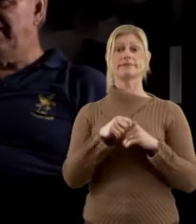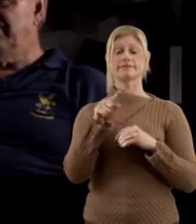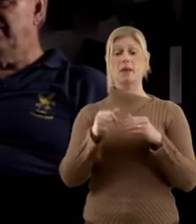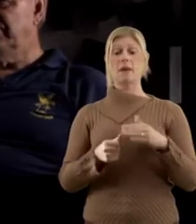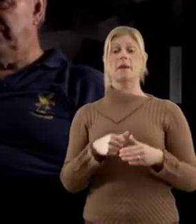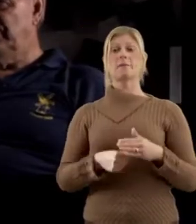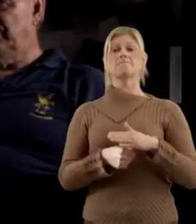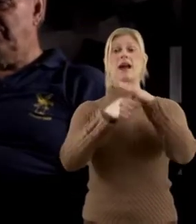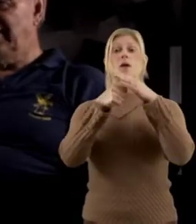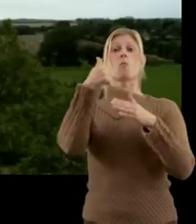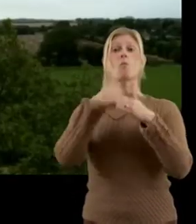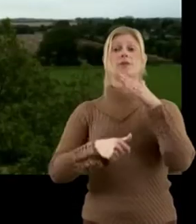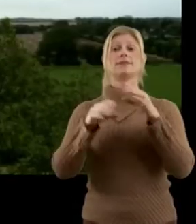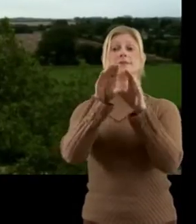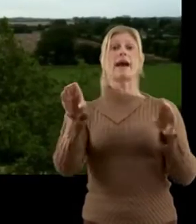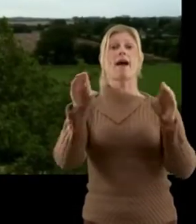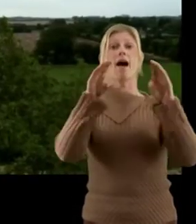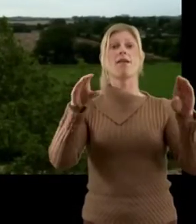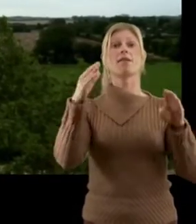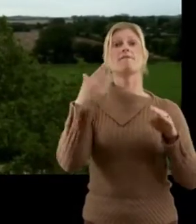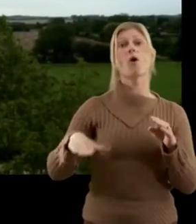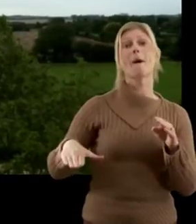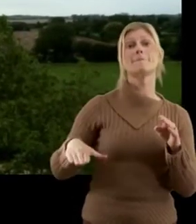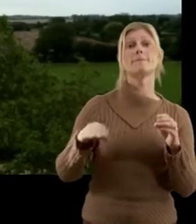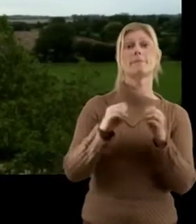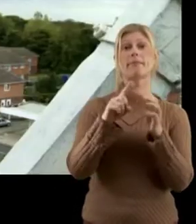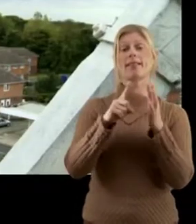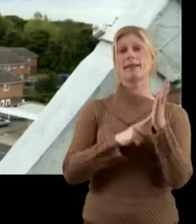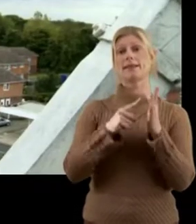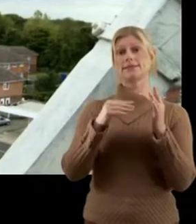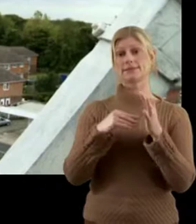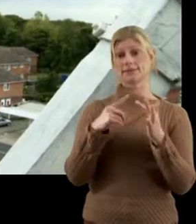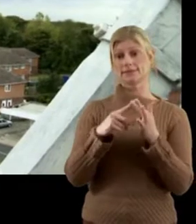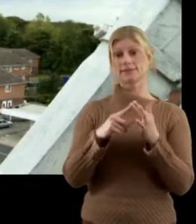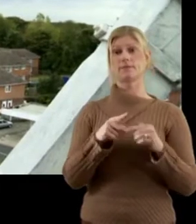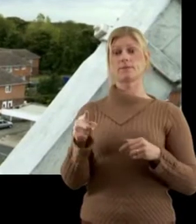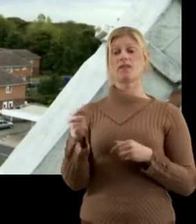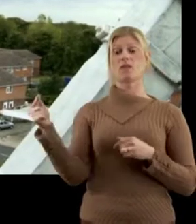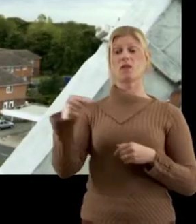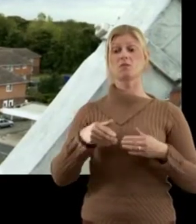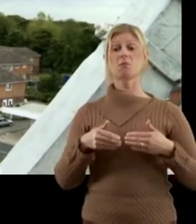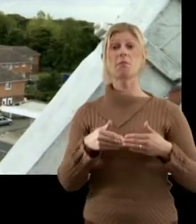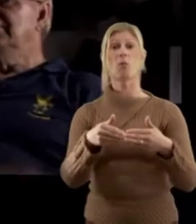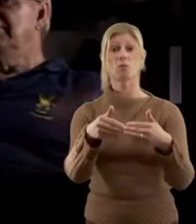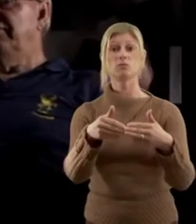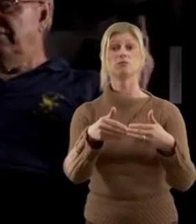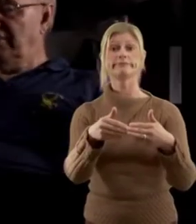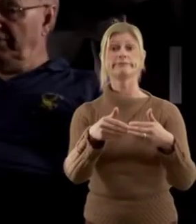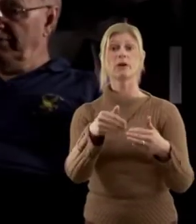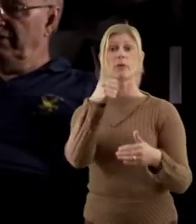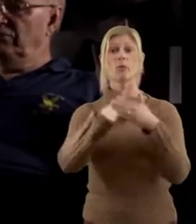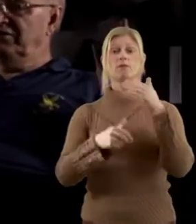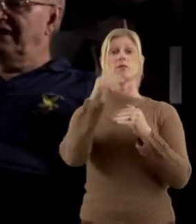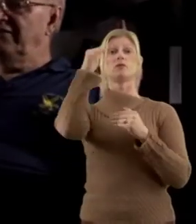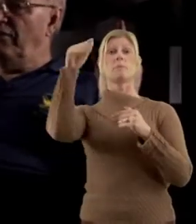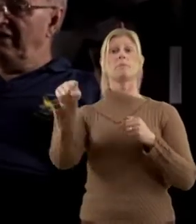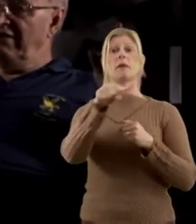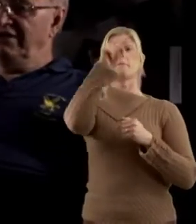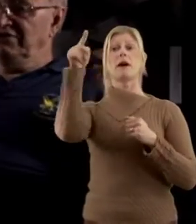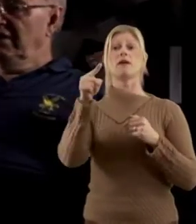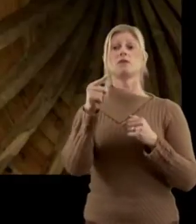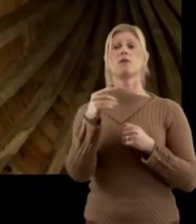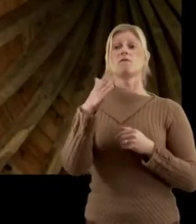the main timber of the sails came from Belize. They came as deck cargo. Timber for the top of the mill was taken